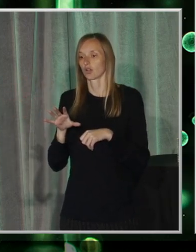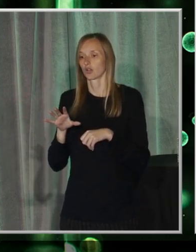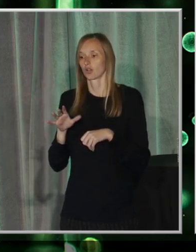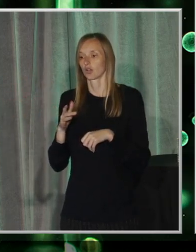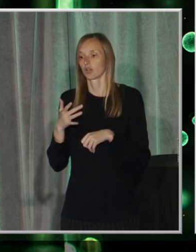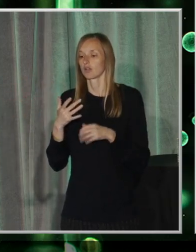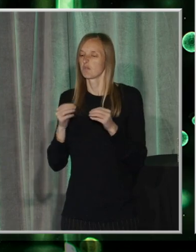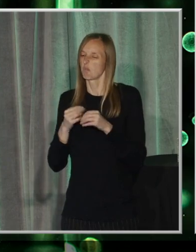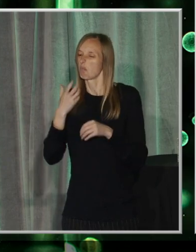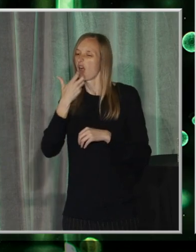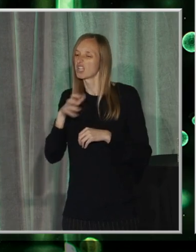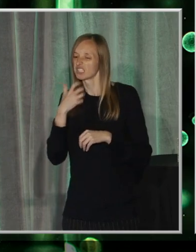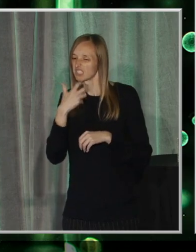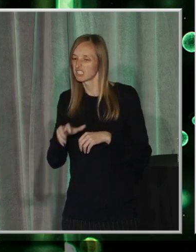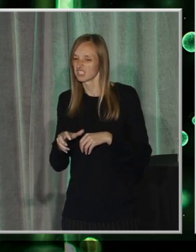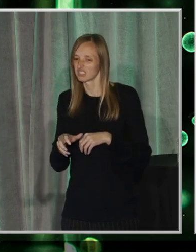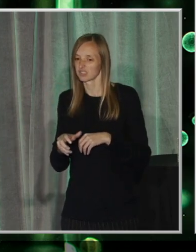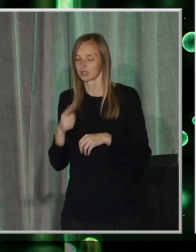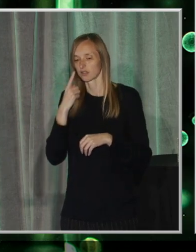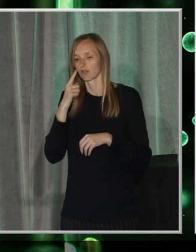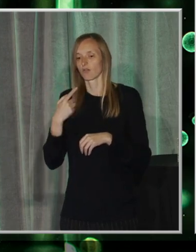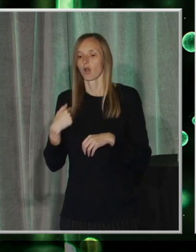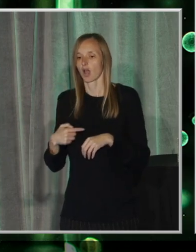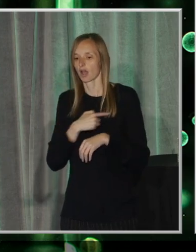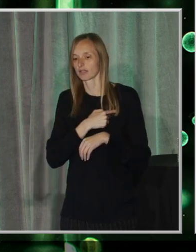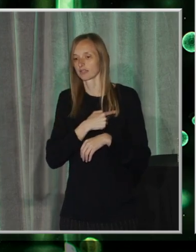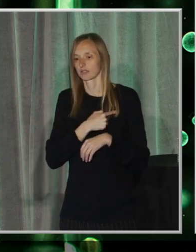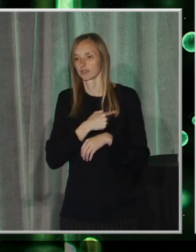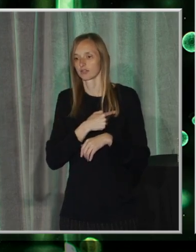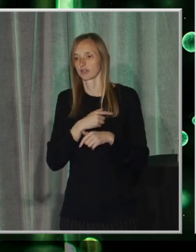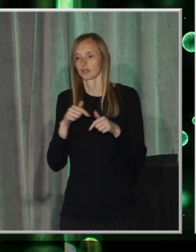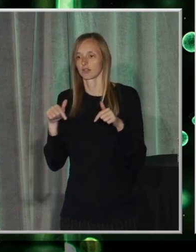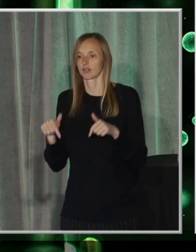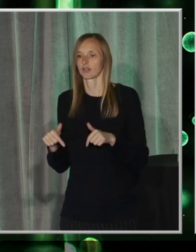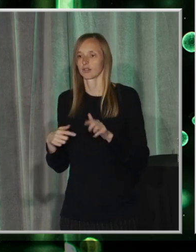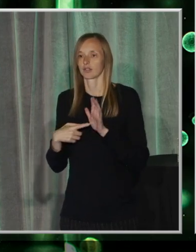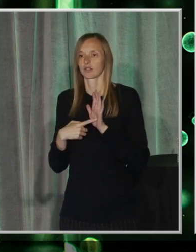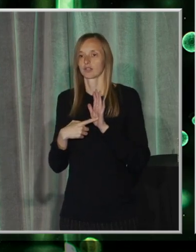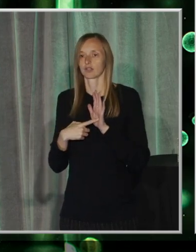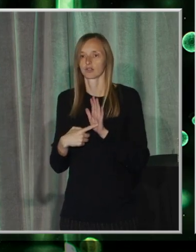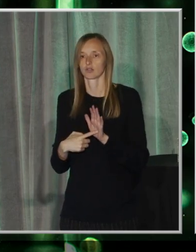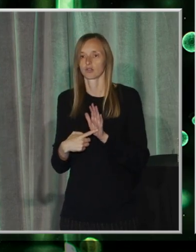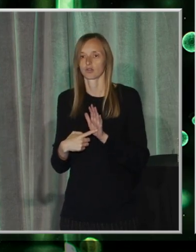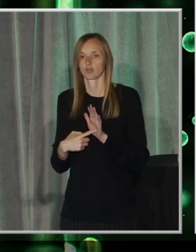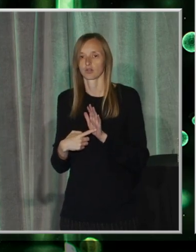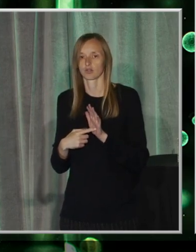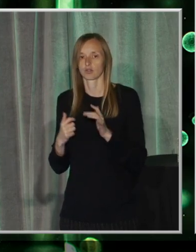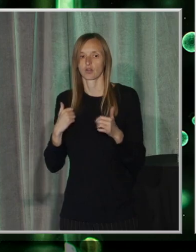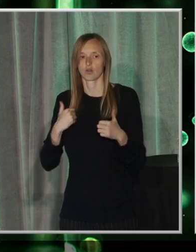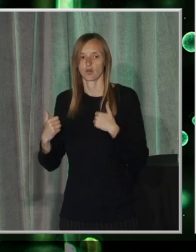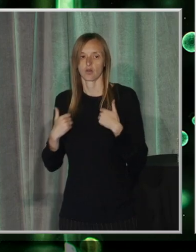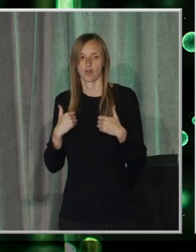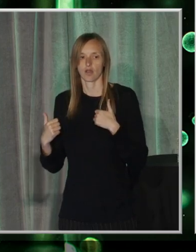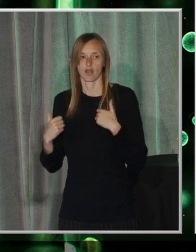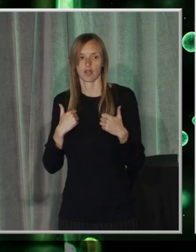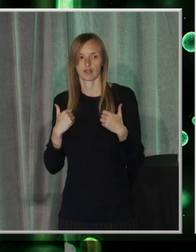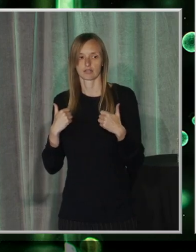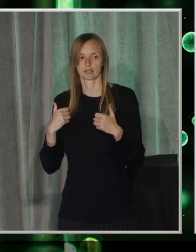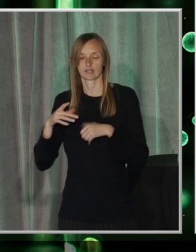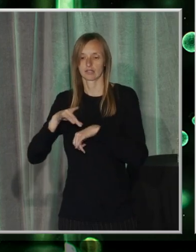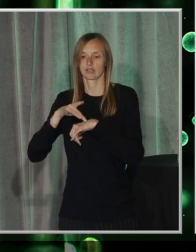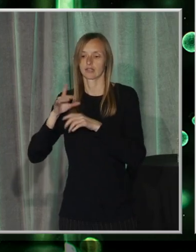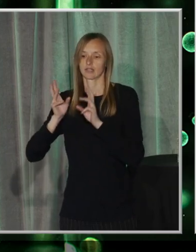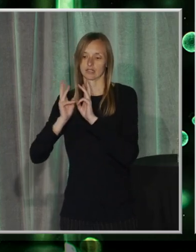where it is hotter. So for us, this shows that the Rwandan climate shows that